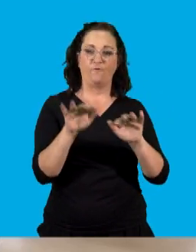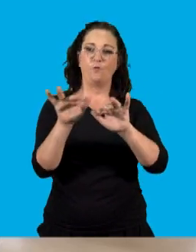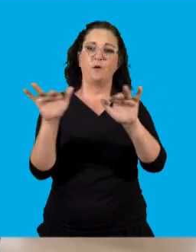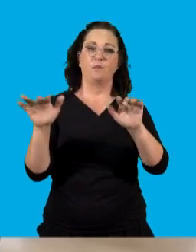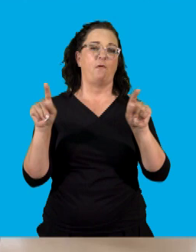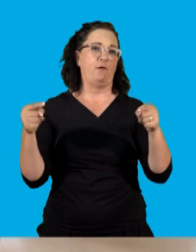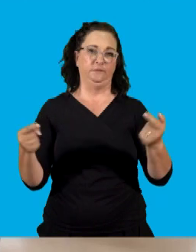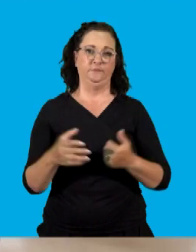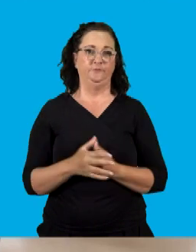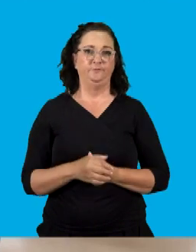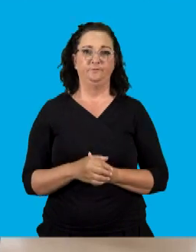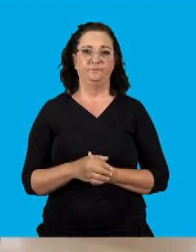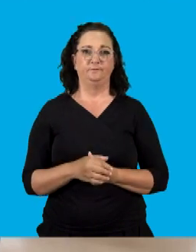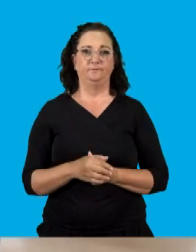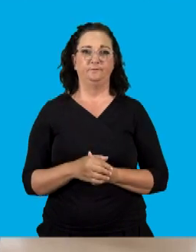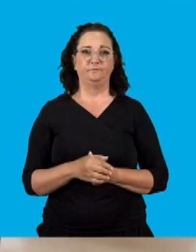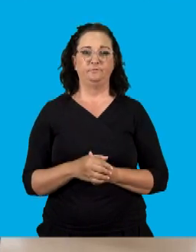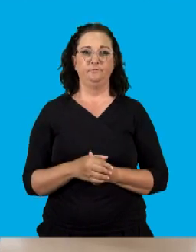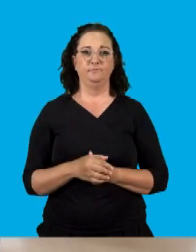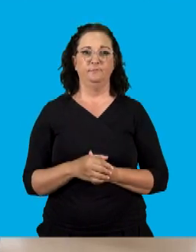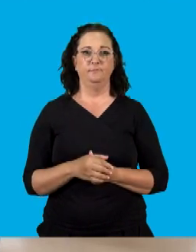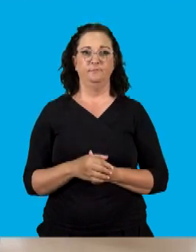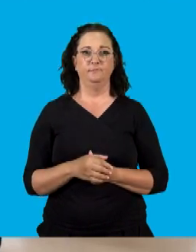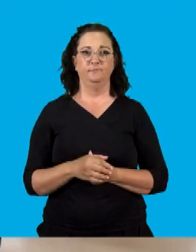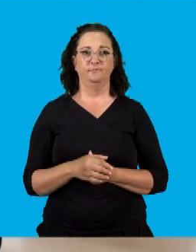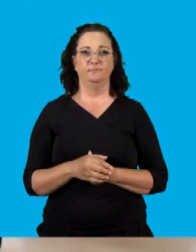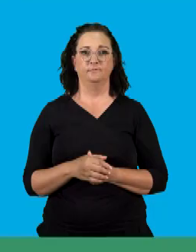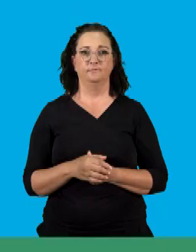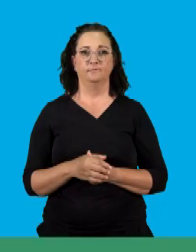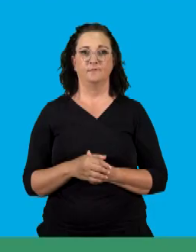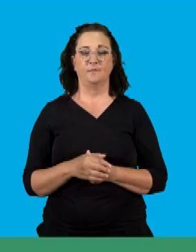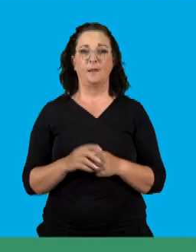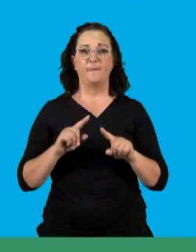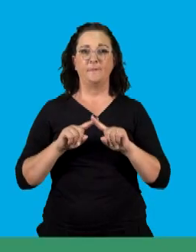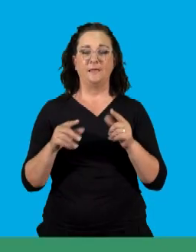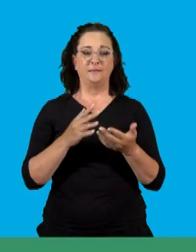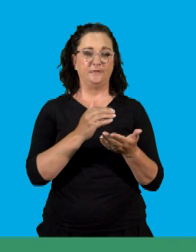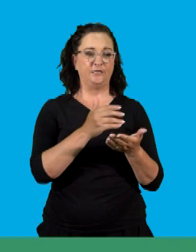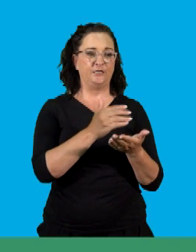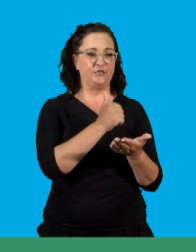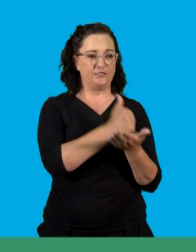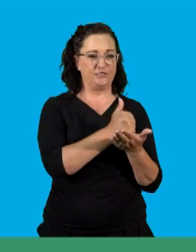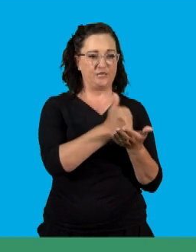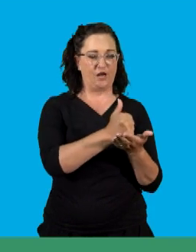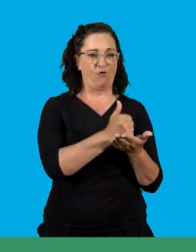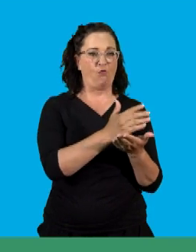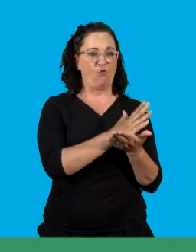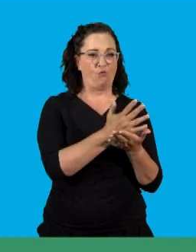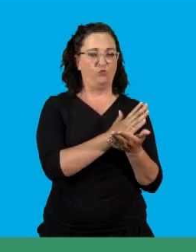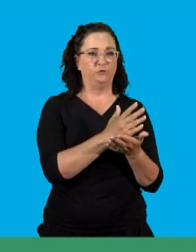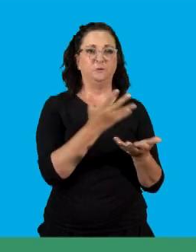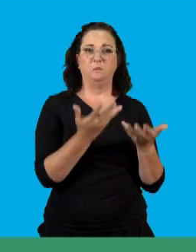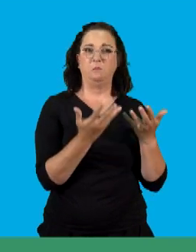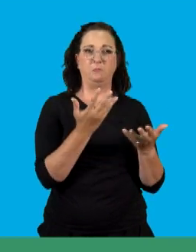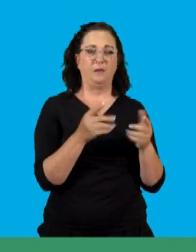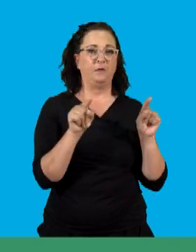shares to the public. Some shareholders may not exercise their voting rights, resulting in